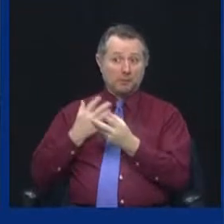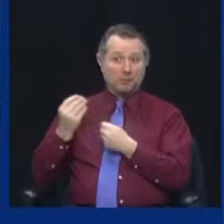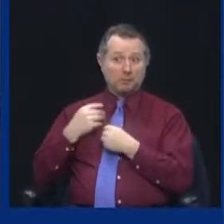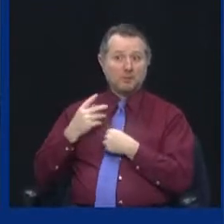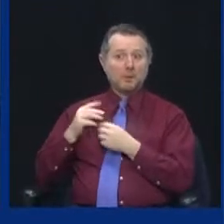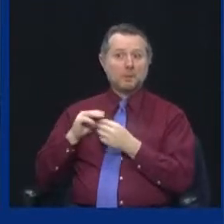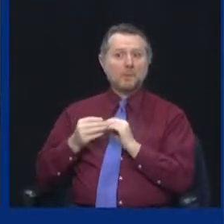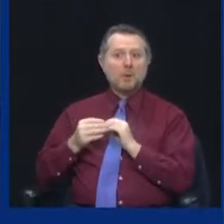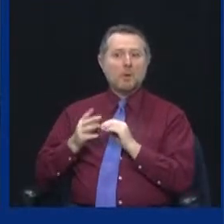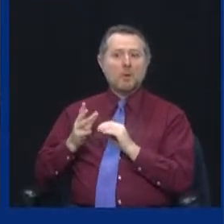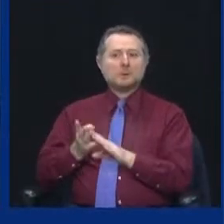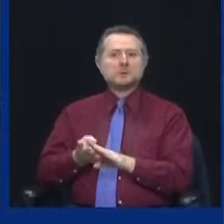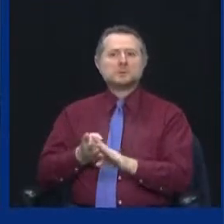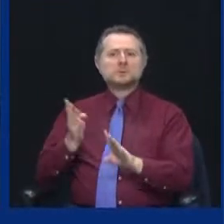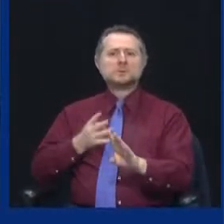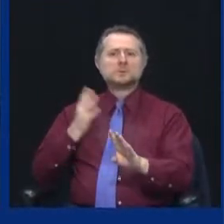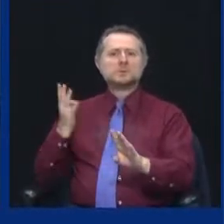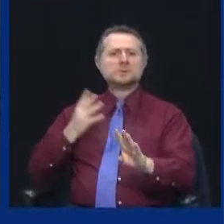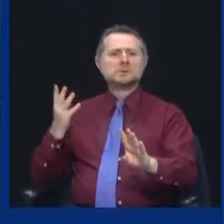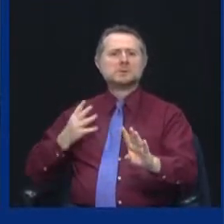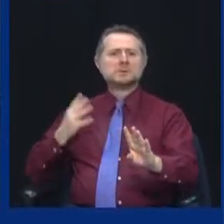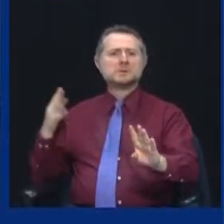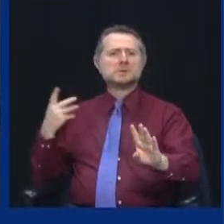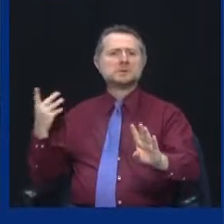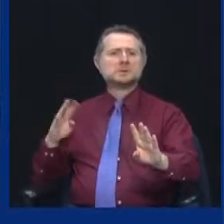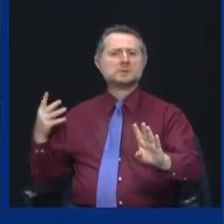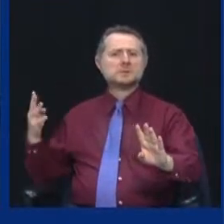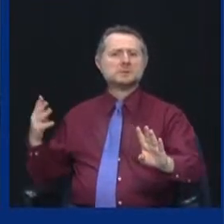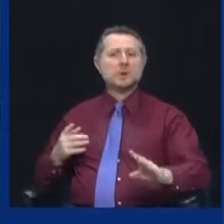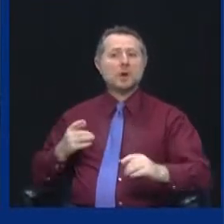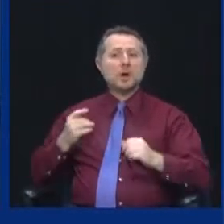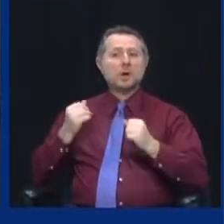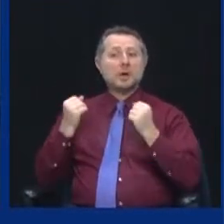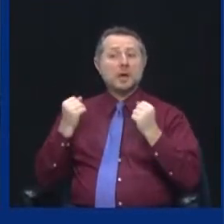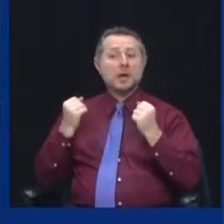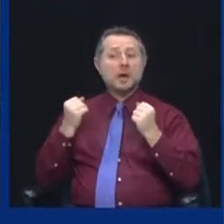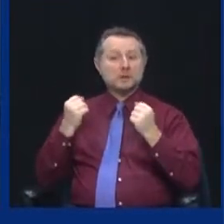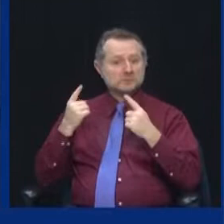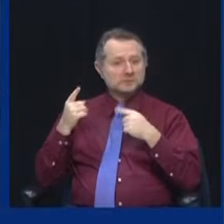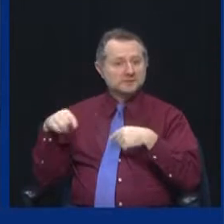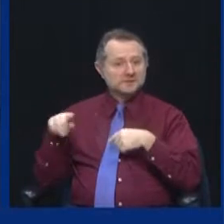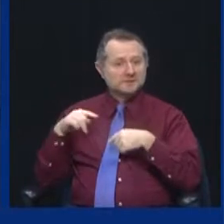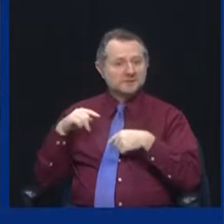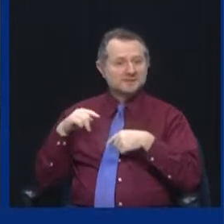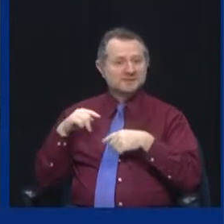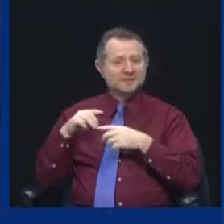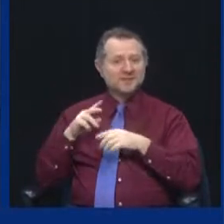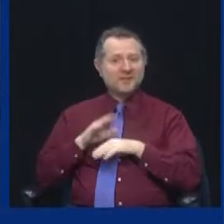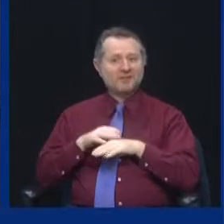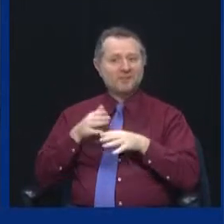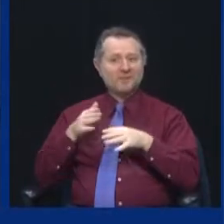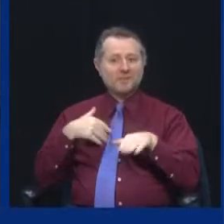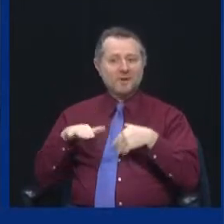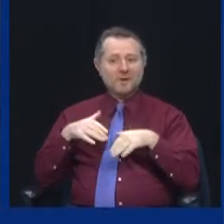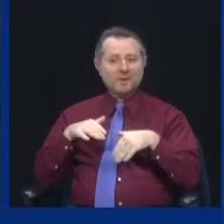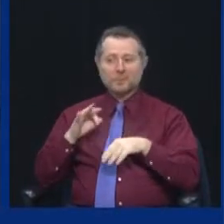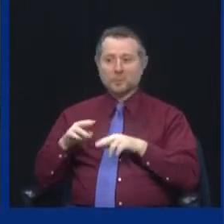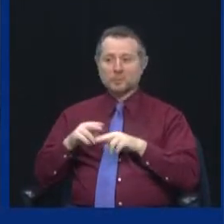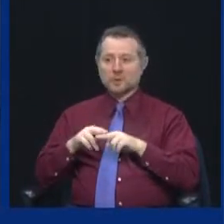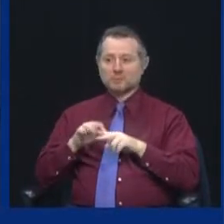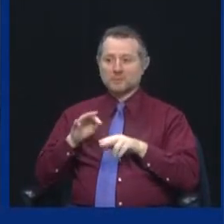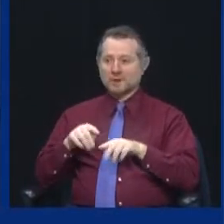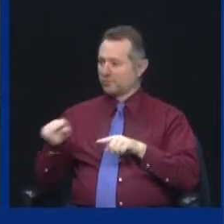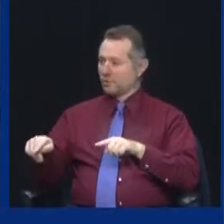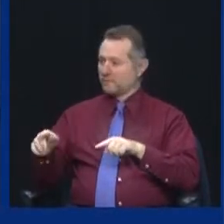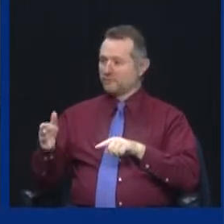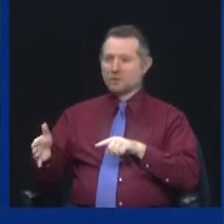long lines of people who actually get it. They're on their way to the train. Here's a vaccine.